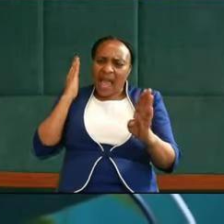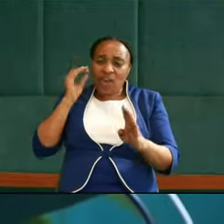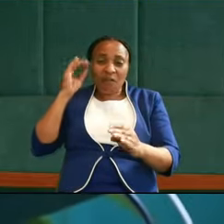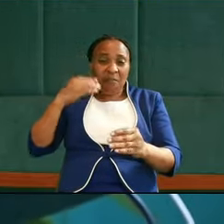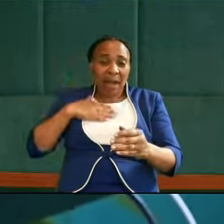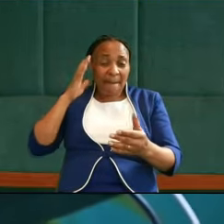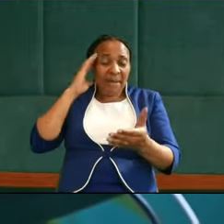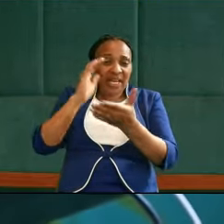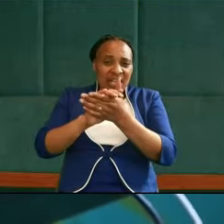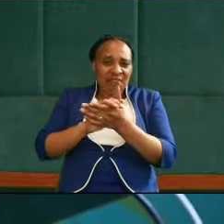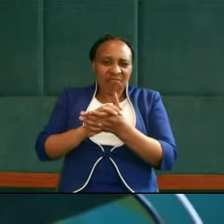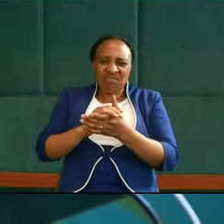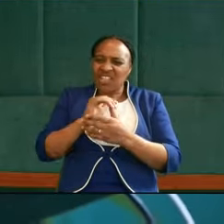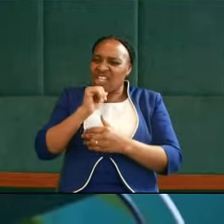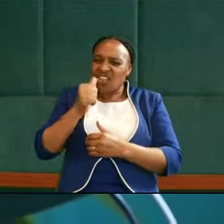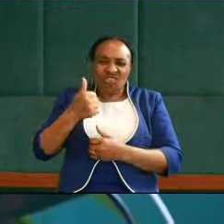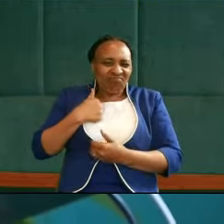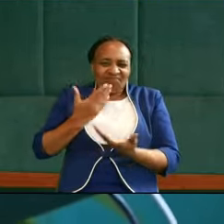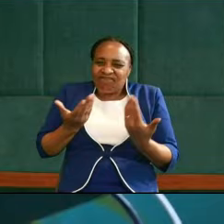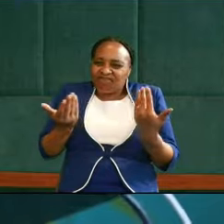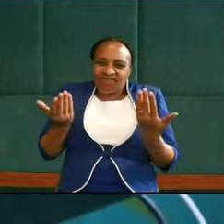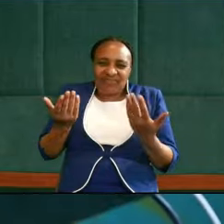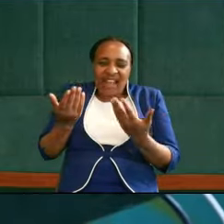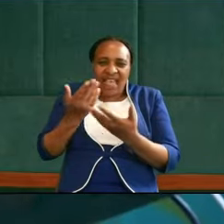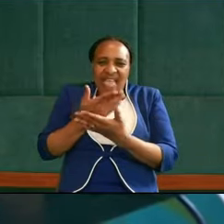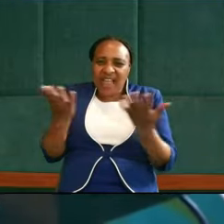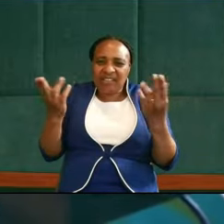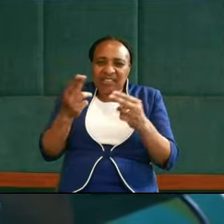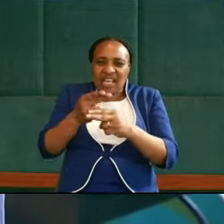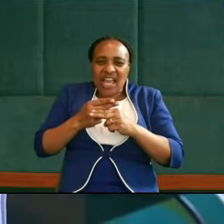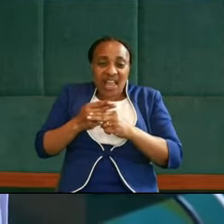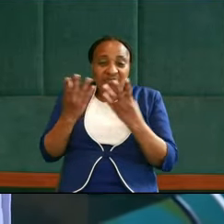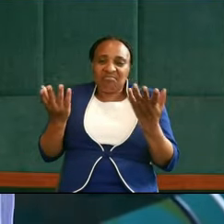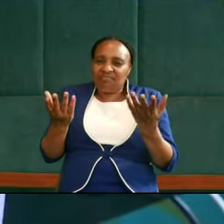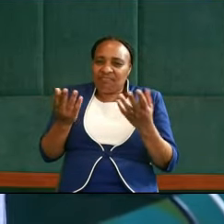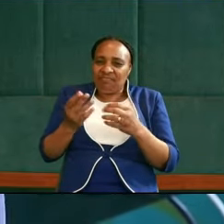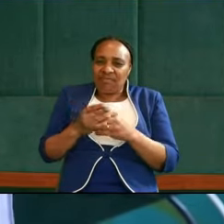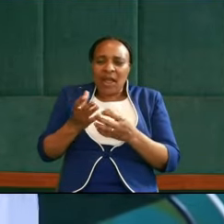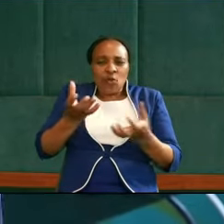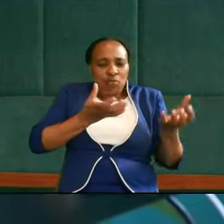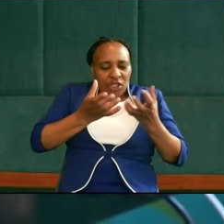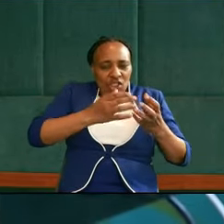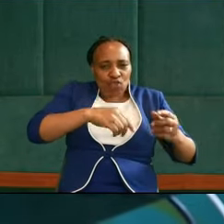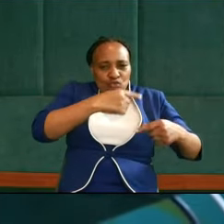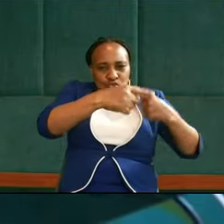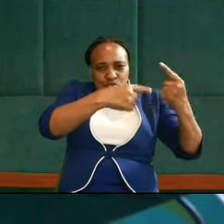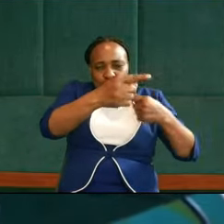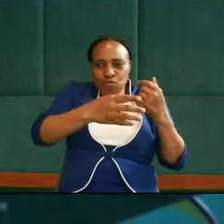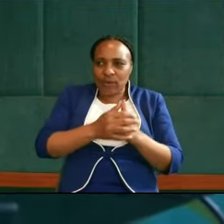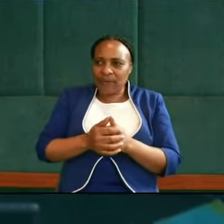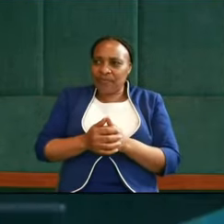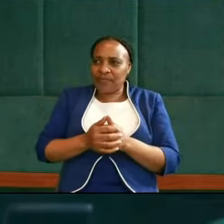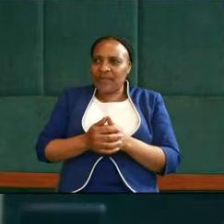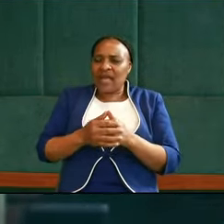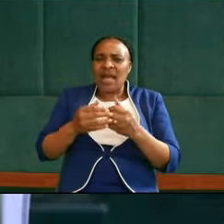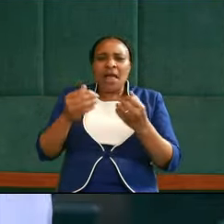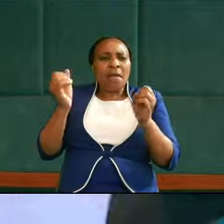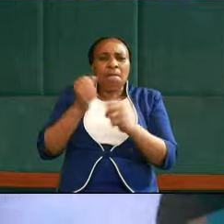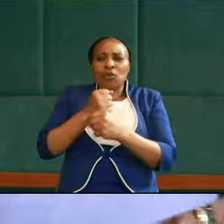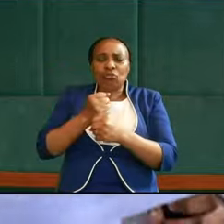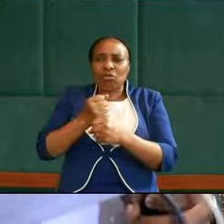don't care. They are called the Waldensians. Unlike us, they will not